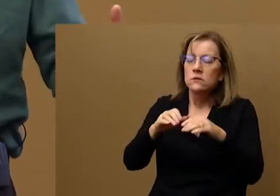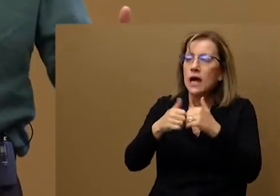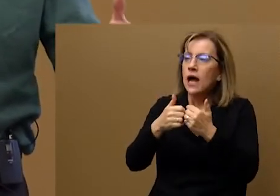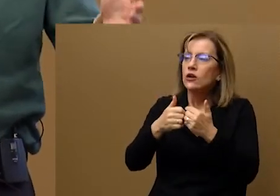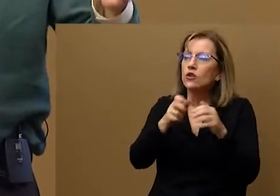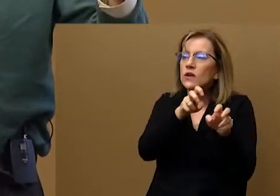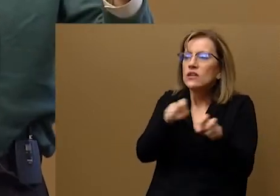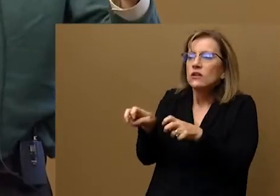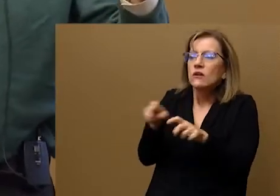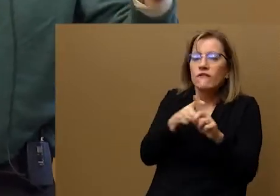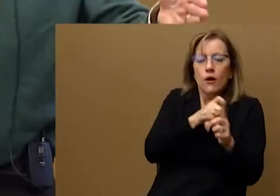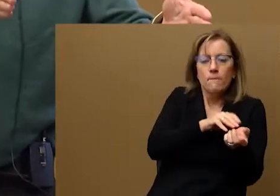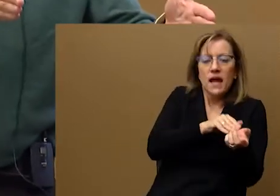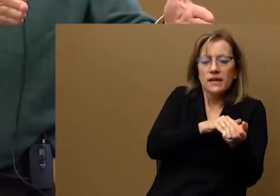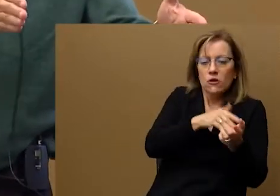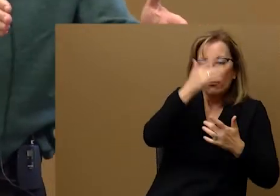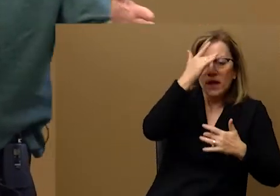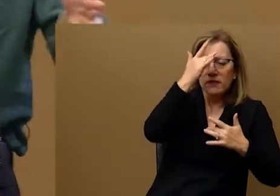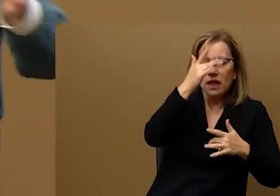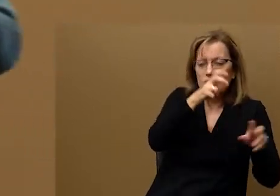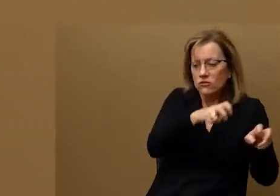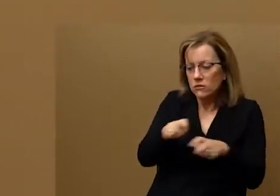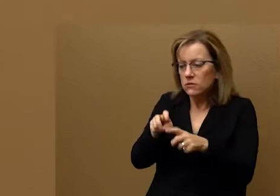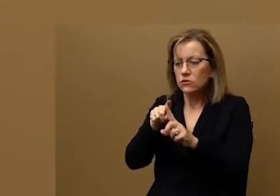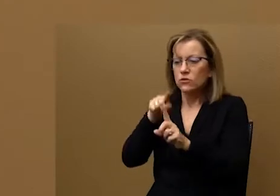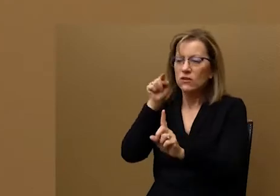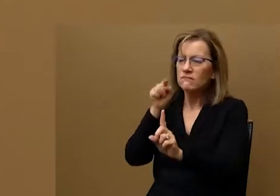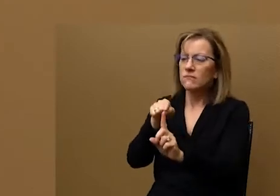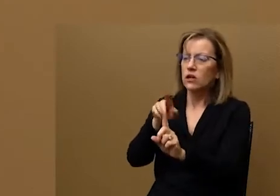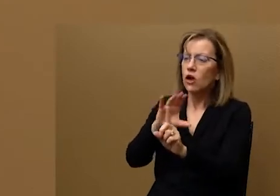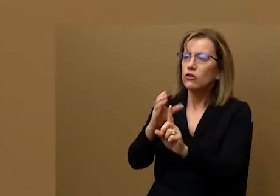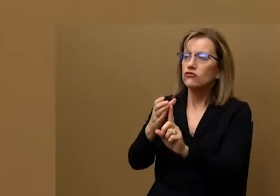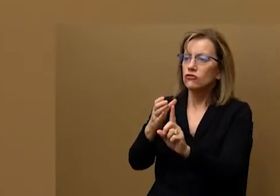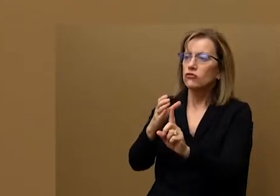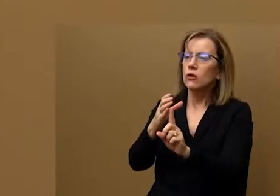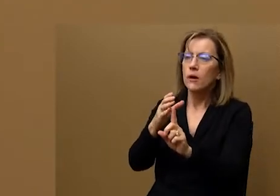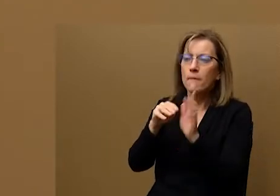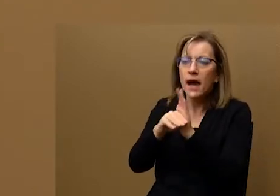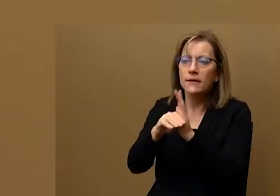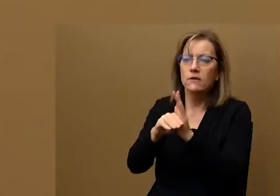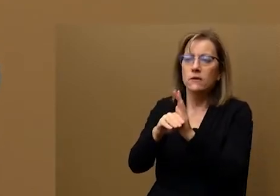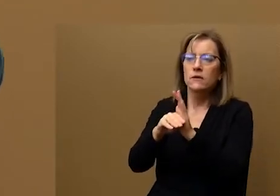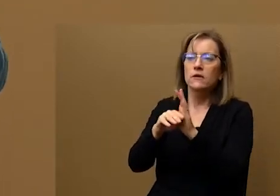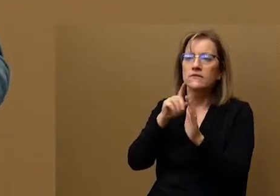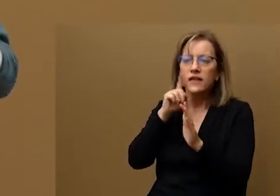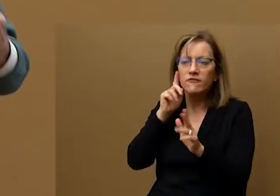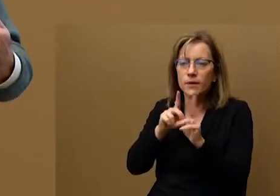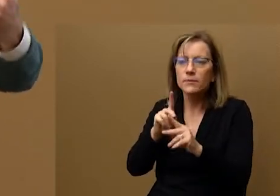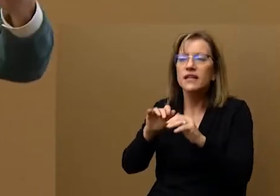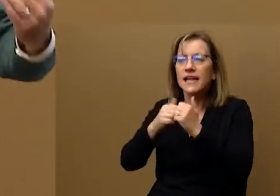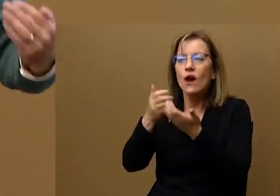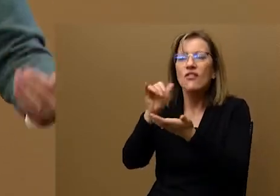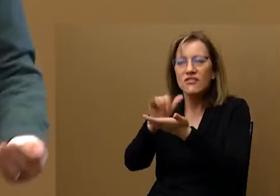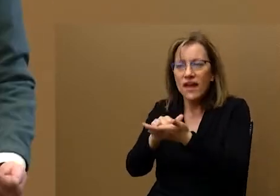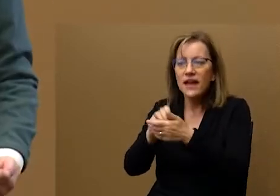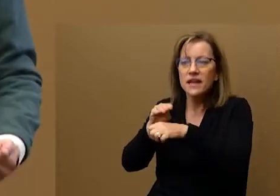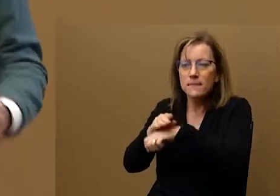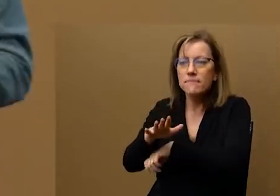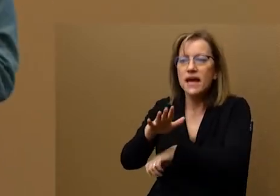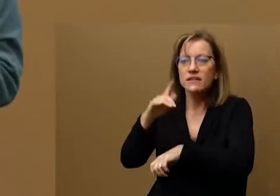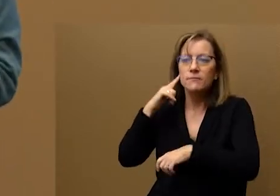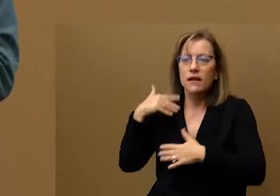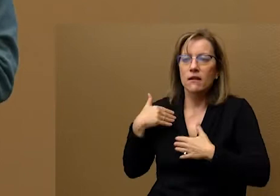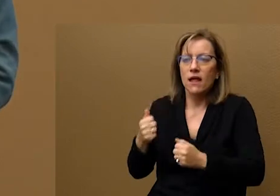do we move from the medical pathological to the cultural model of deaf people and have that impact mental health